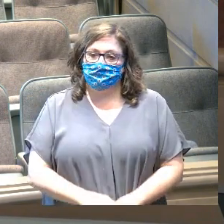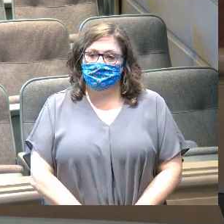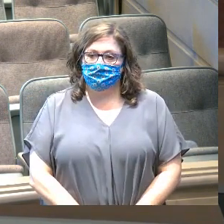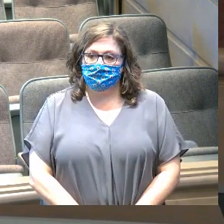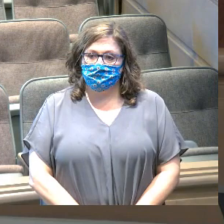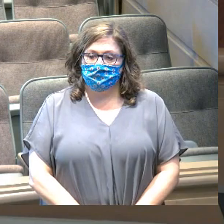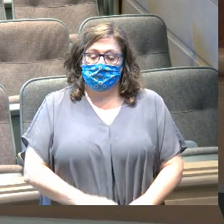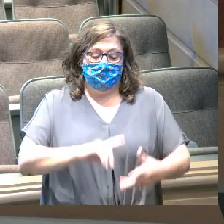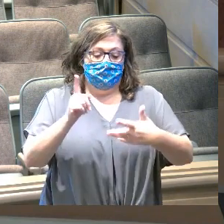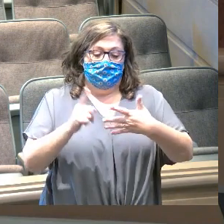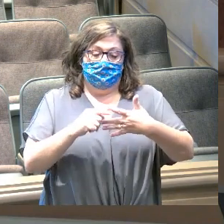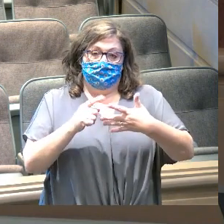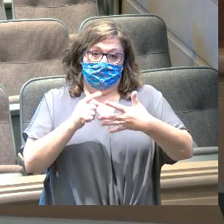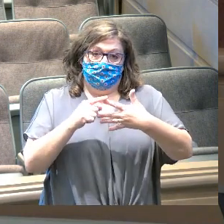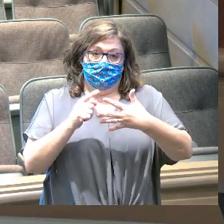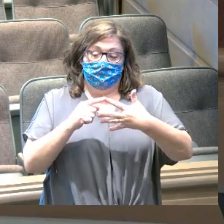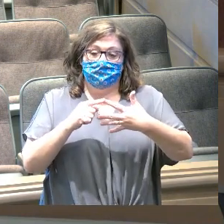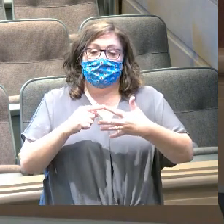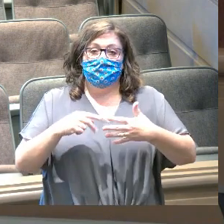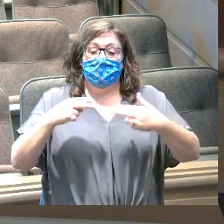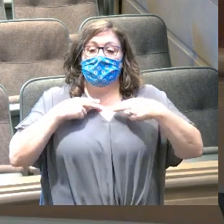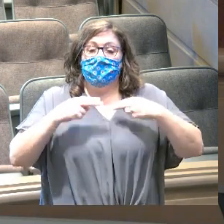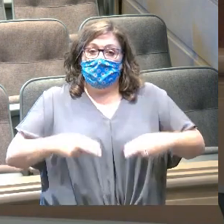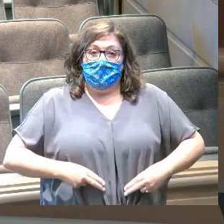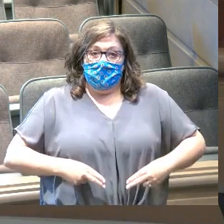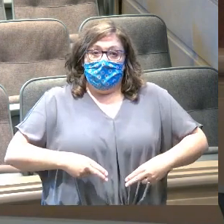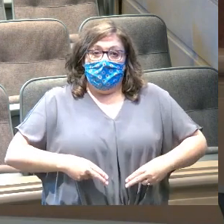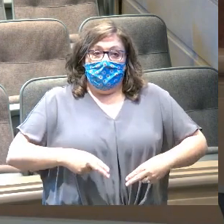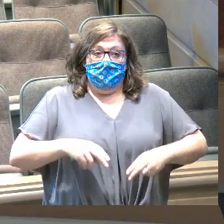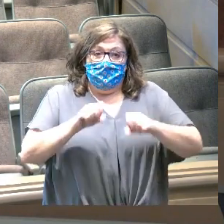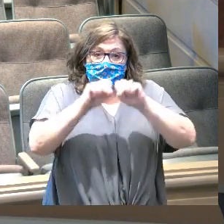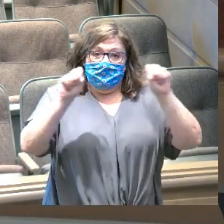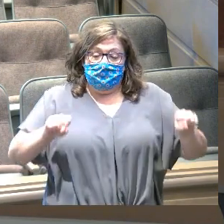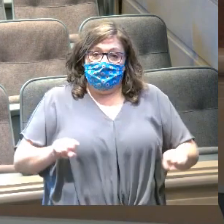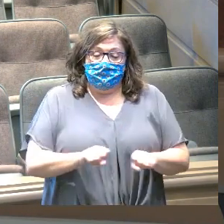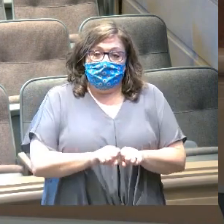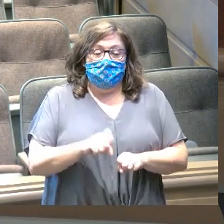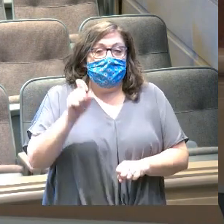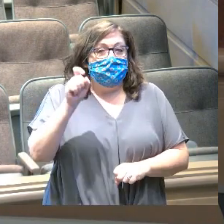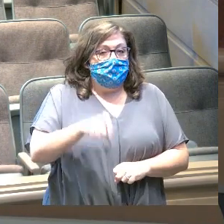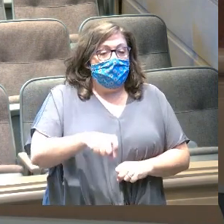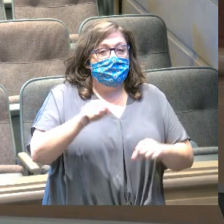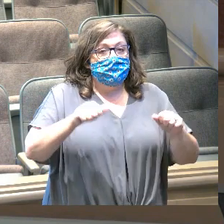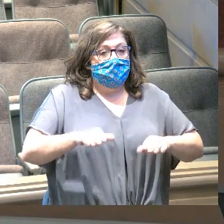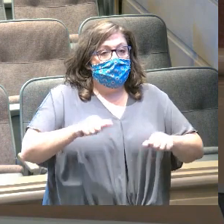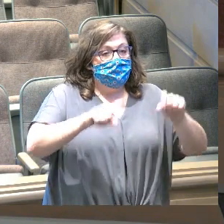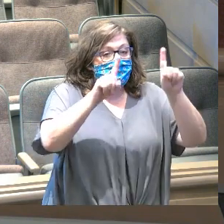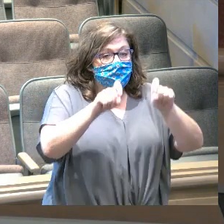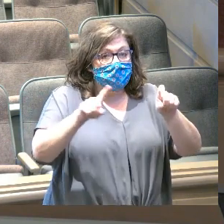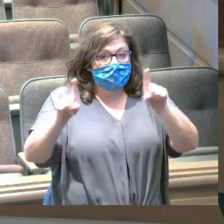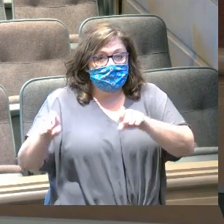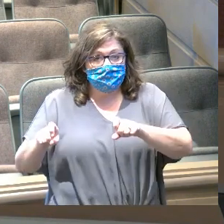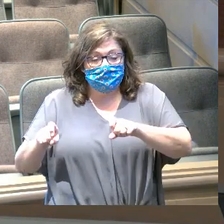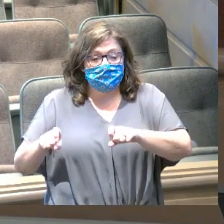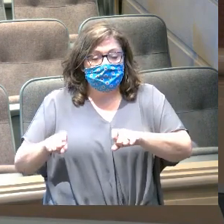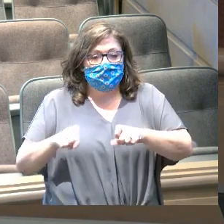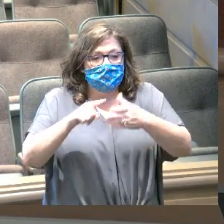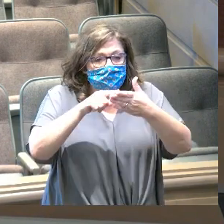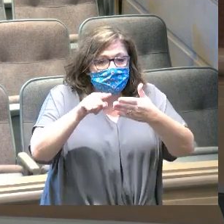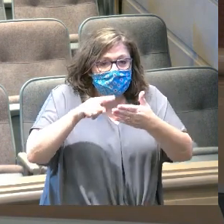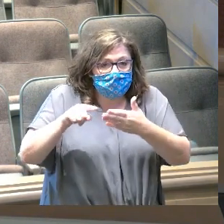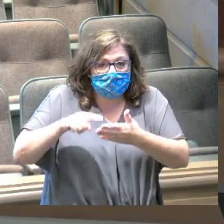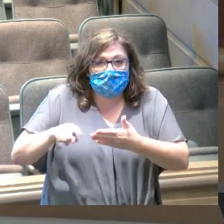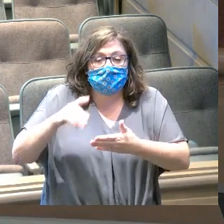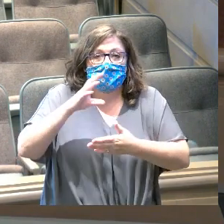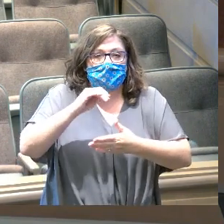criteria is that health systems must be able to detect, test, isolate, and treat each and every case